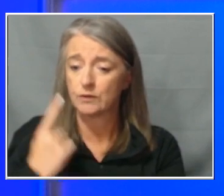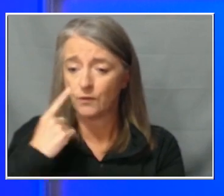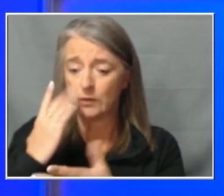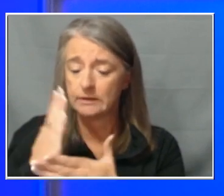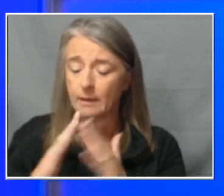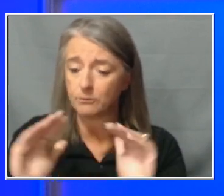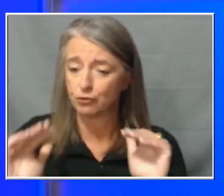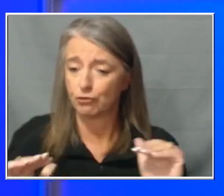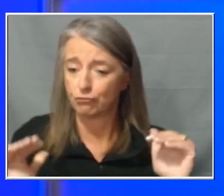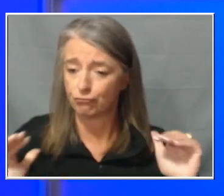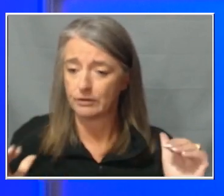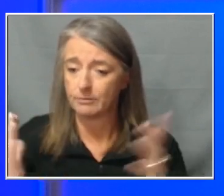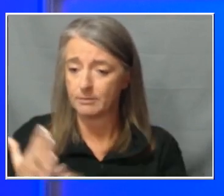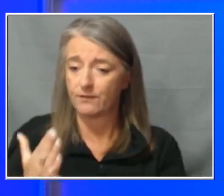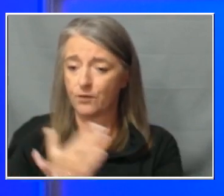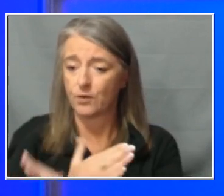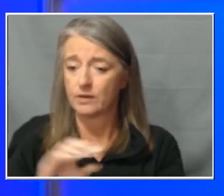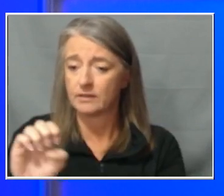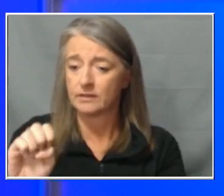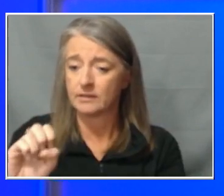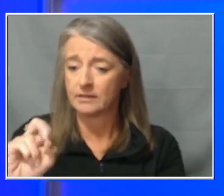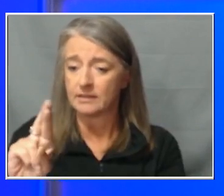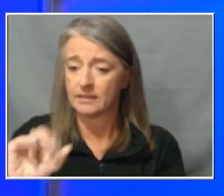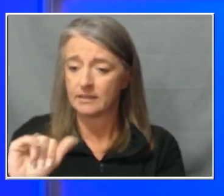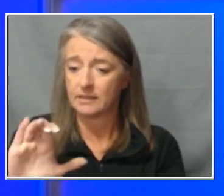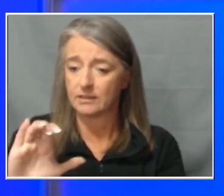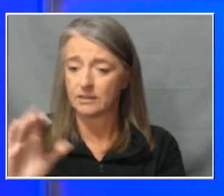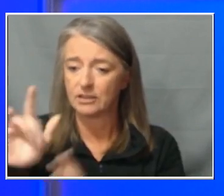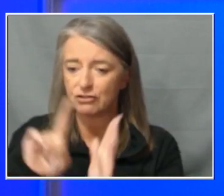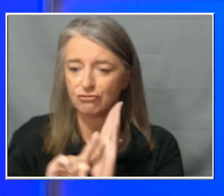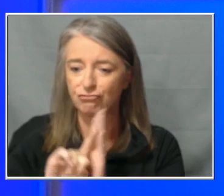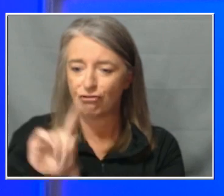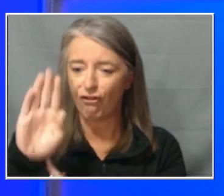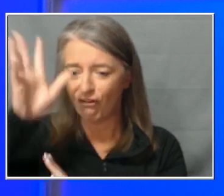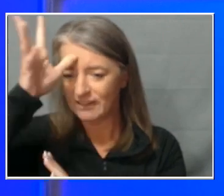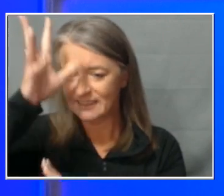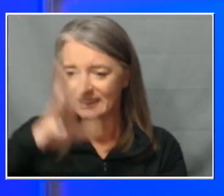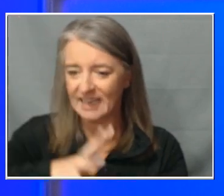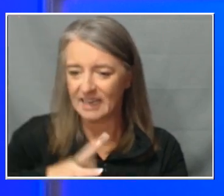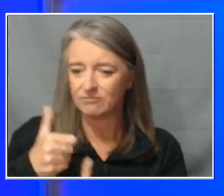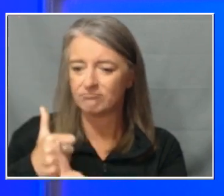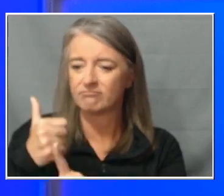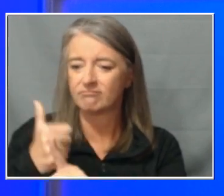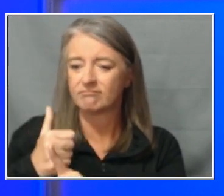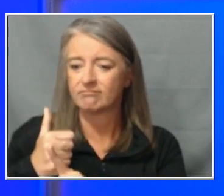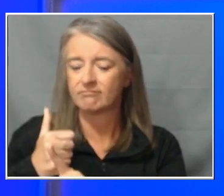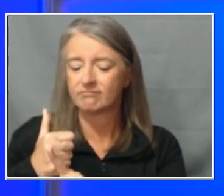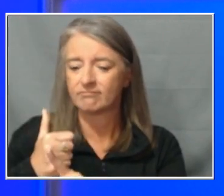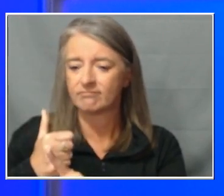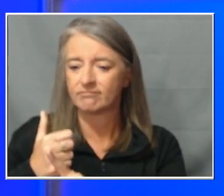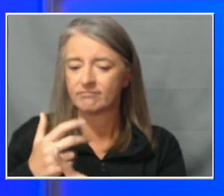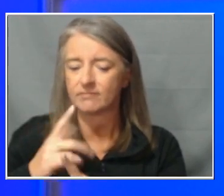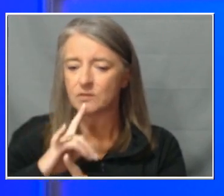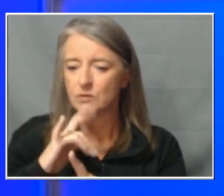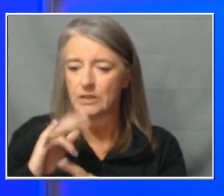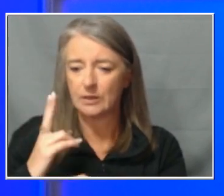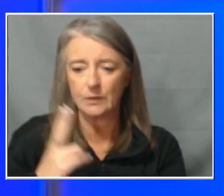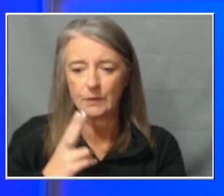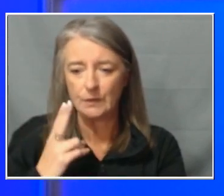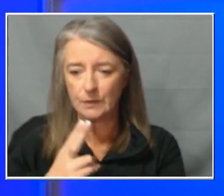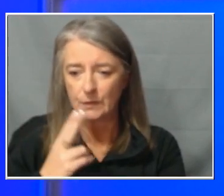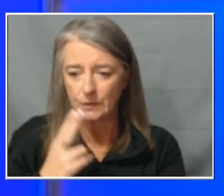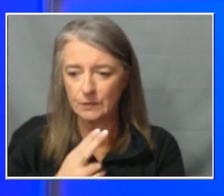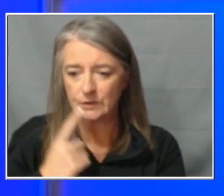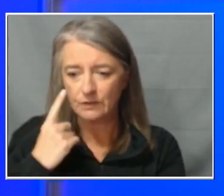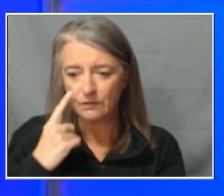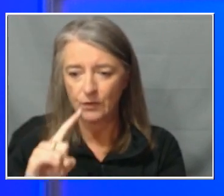before. Eric is a relatively tall guy, so this is translating something that had been used on, a field